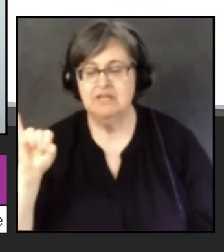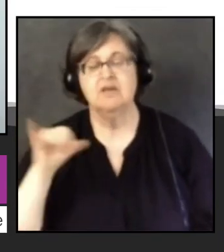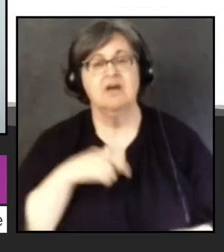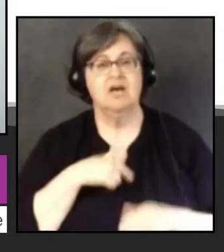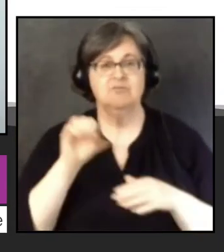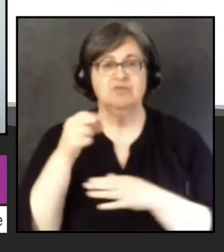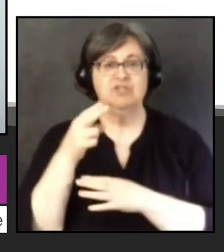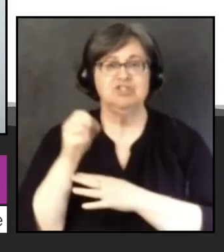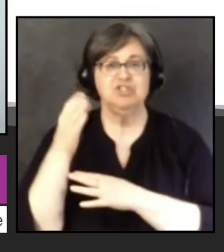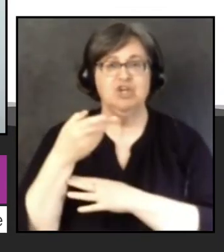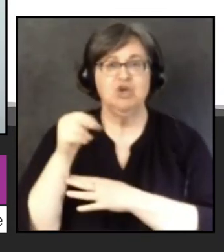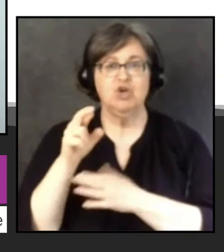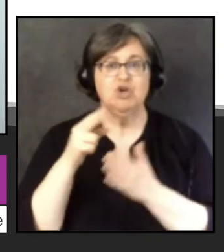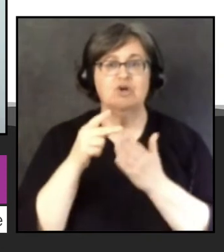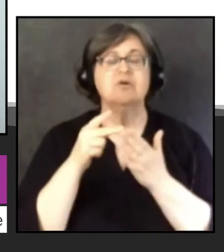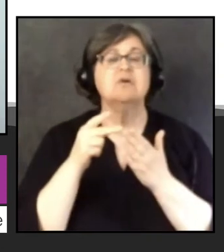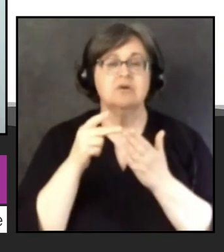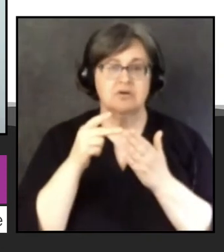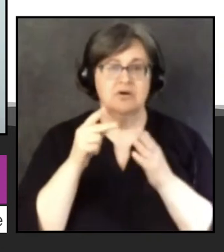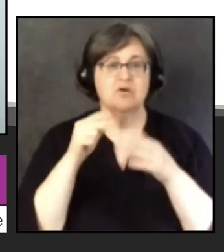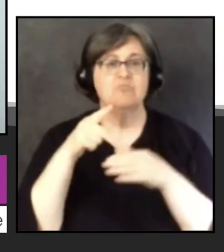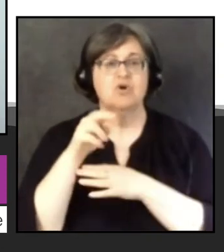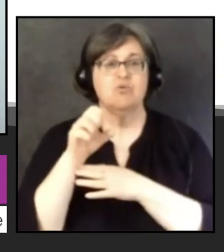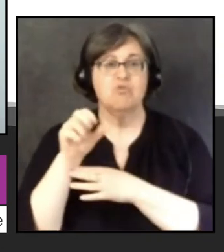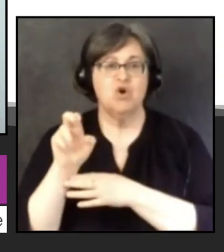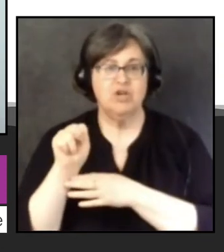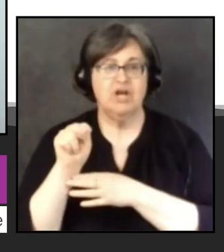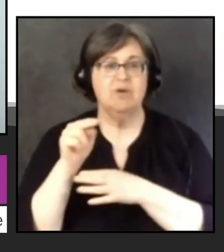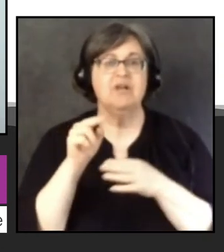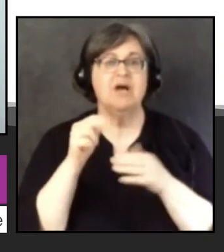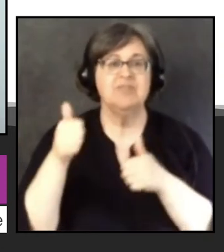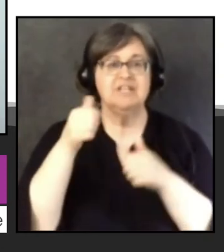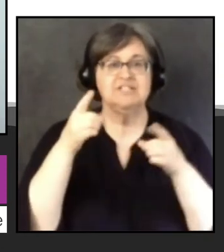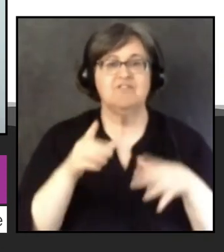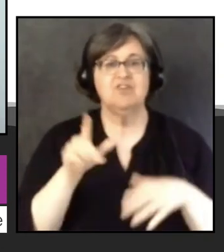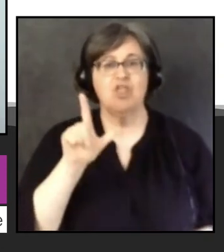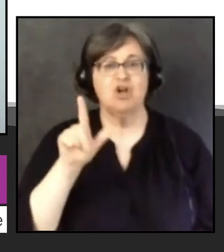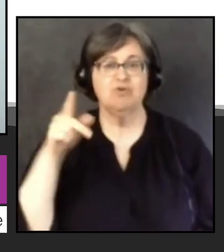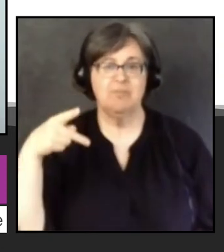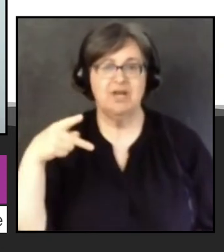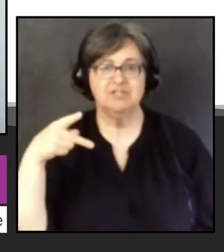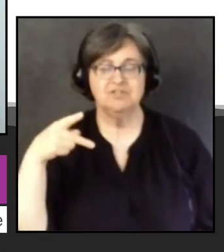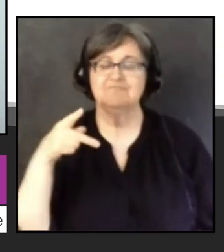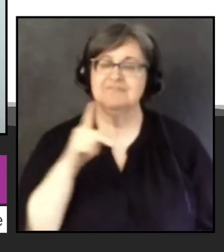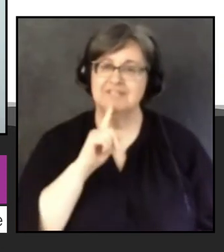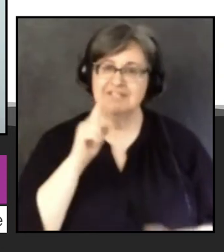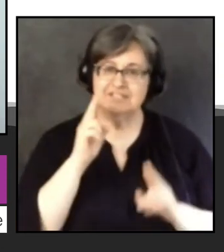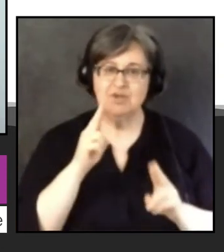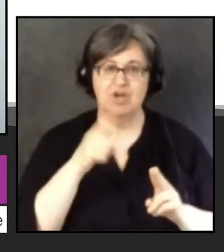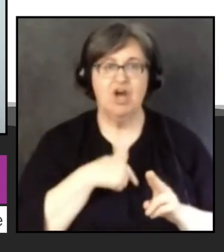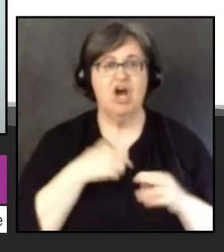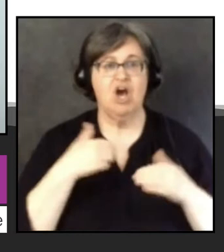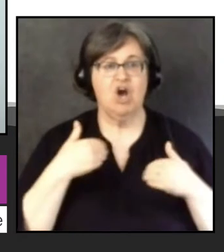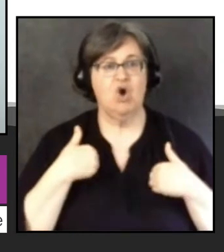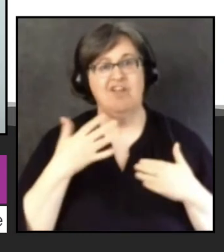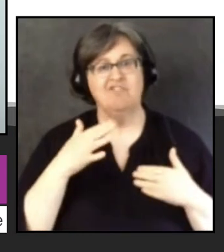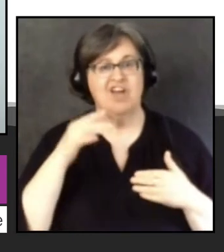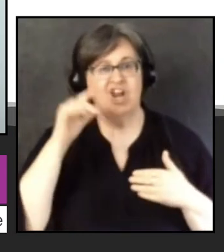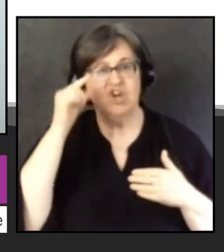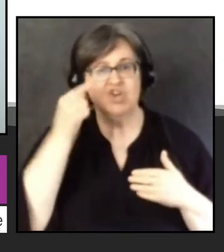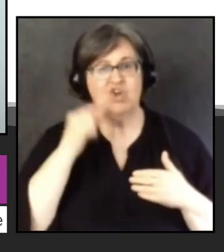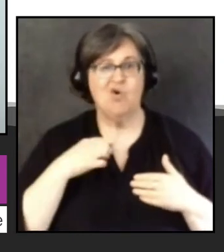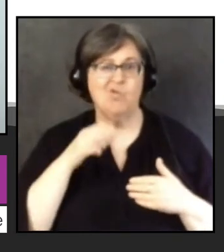executive director of the Laundromat Project, an honor. And I am wearing a kind of